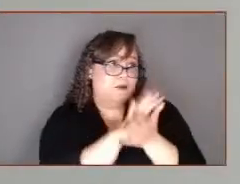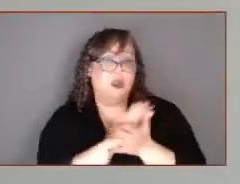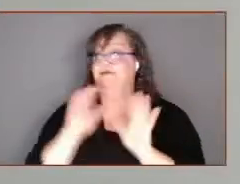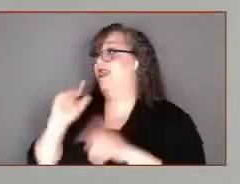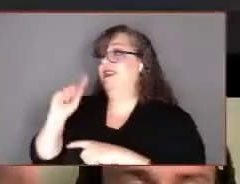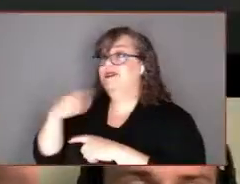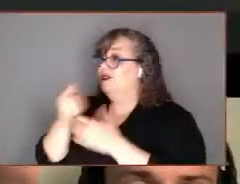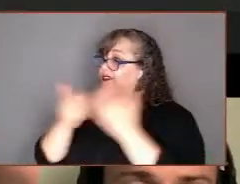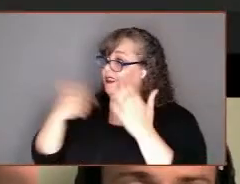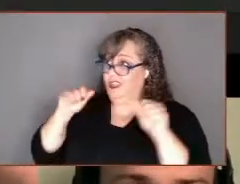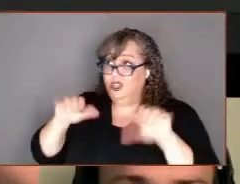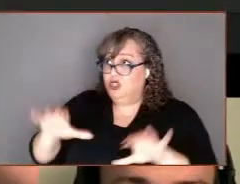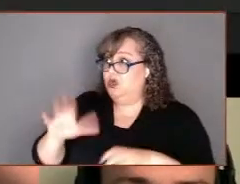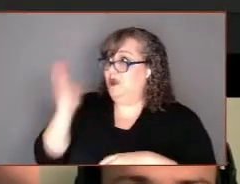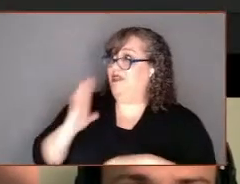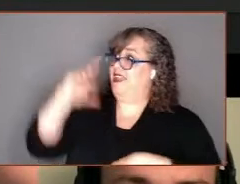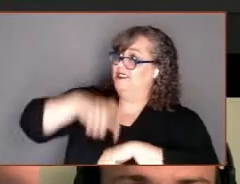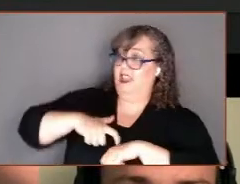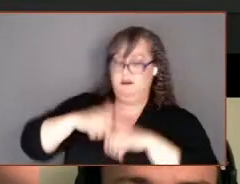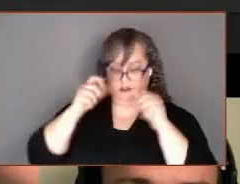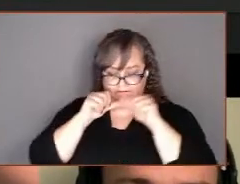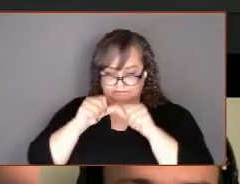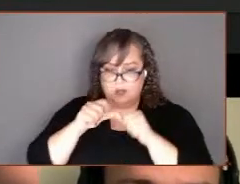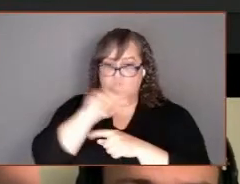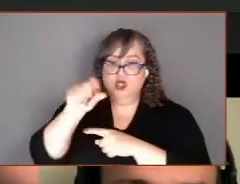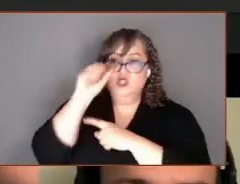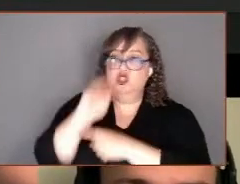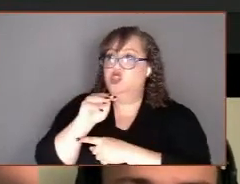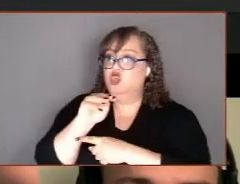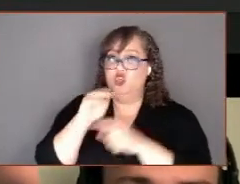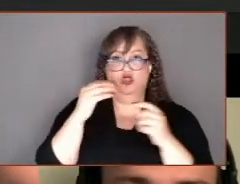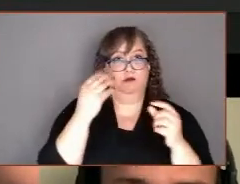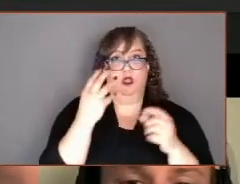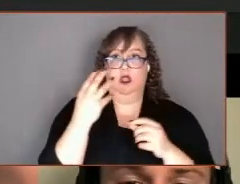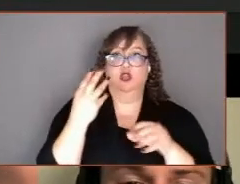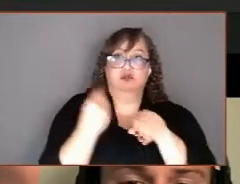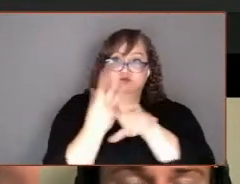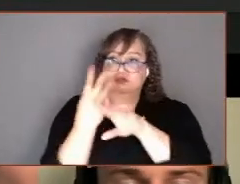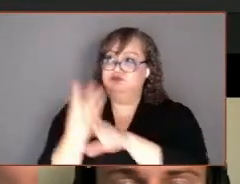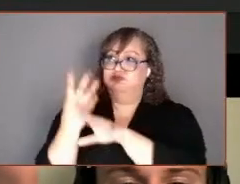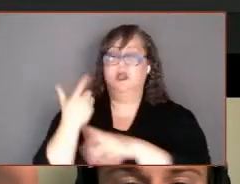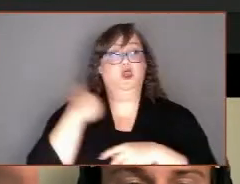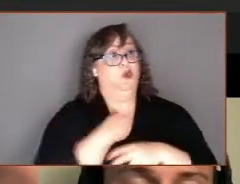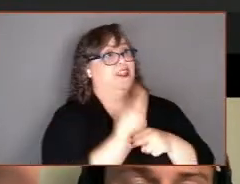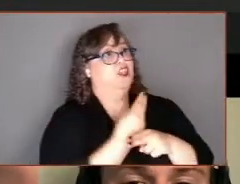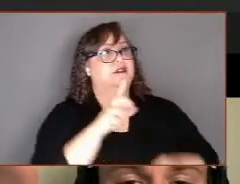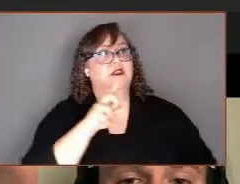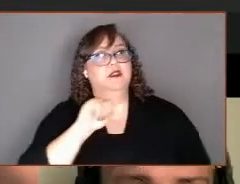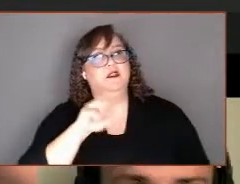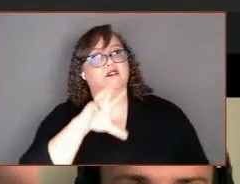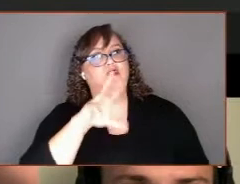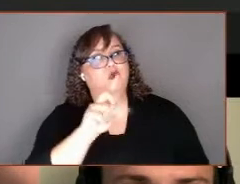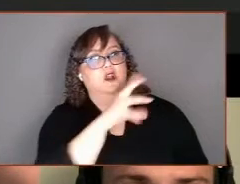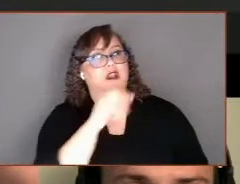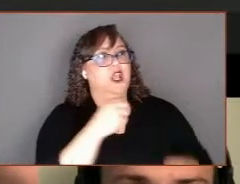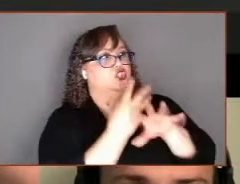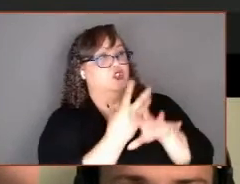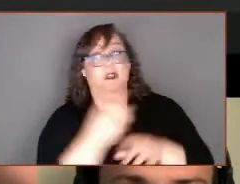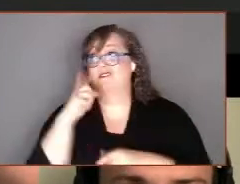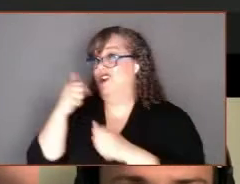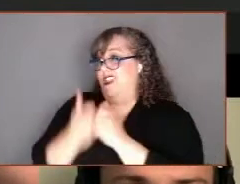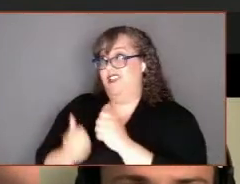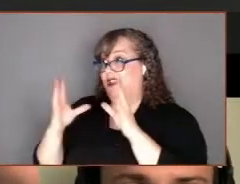was to keep a Zoom meeting between every team member. We used Discord and Zoom. For each one of those meetings, we had a Zoom call. We Zoom